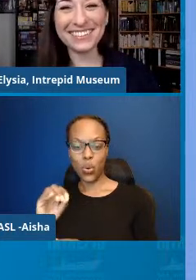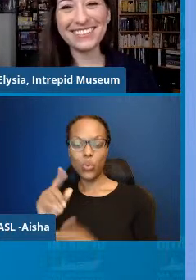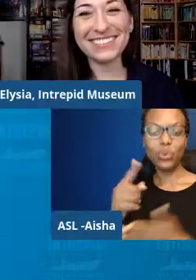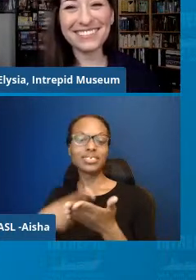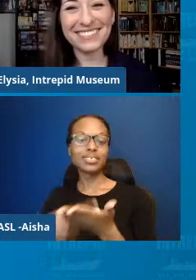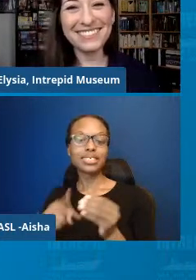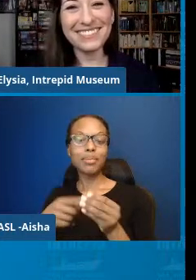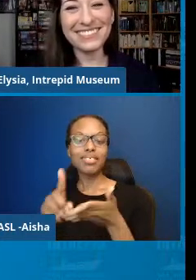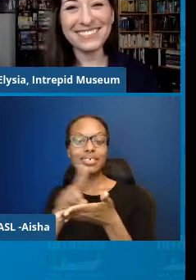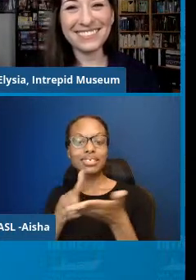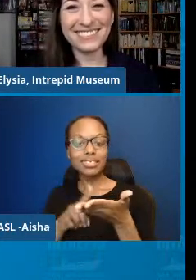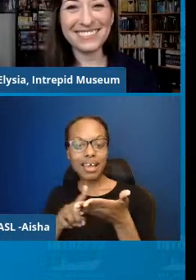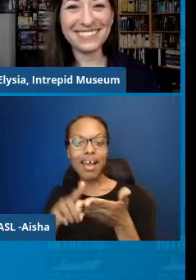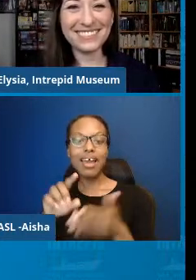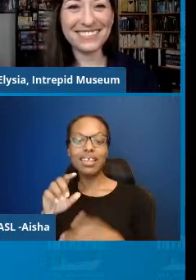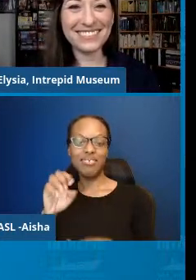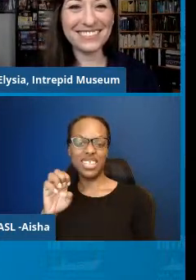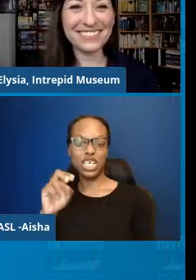a look.